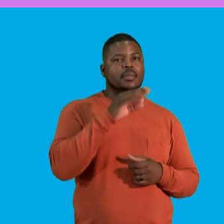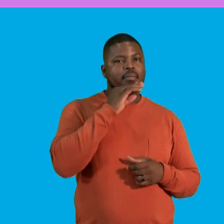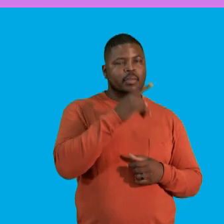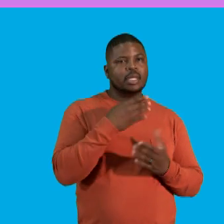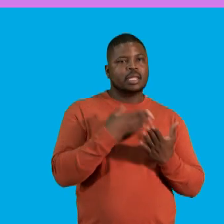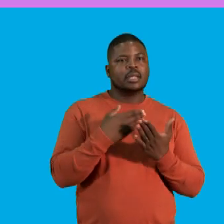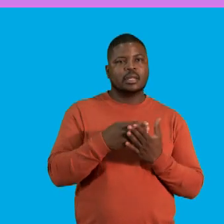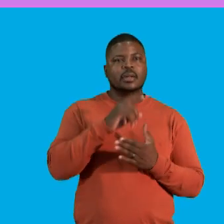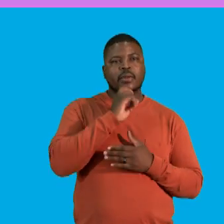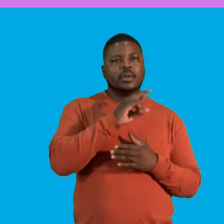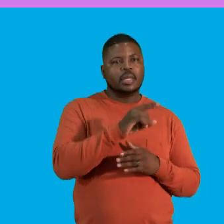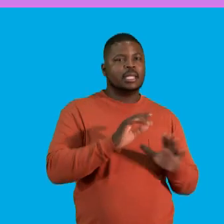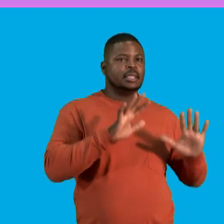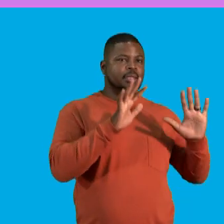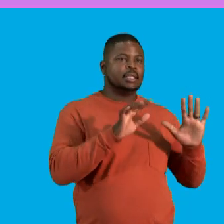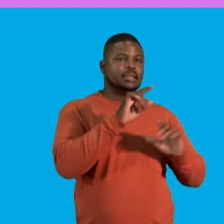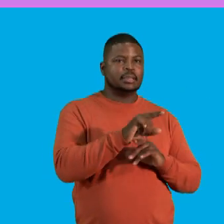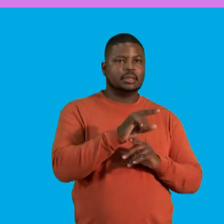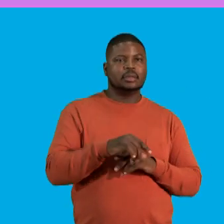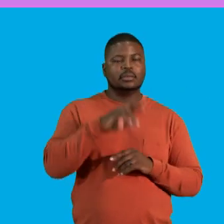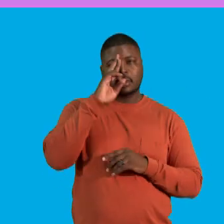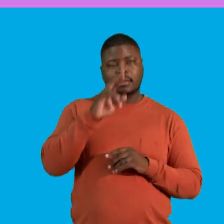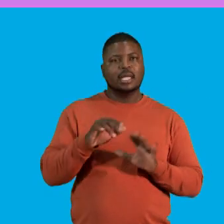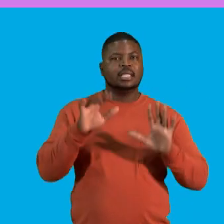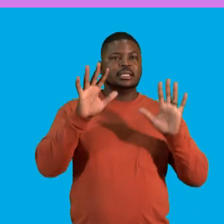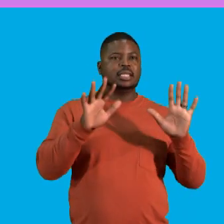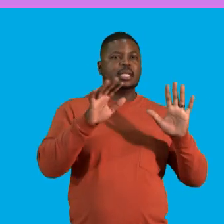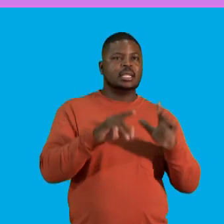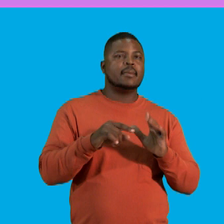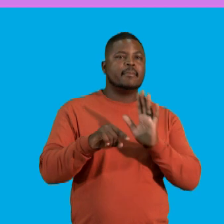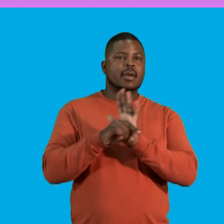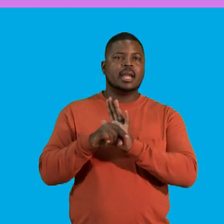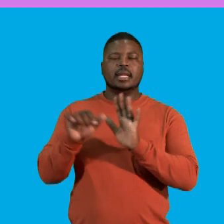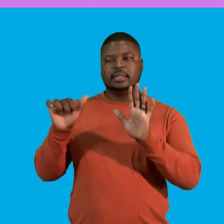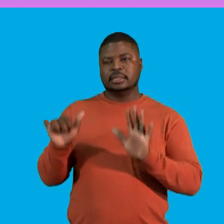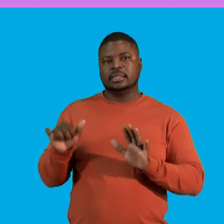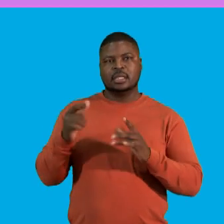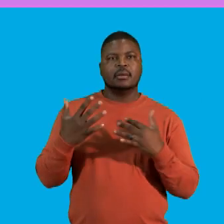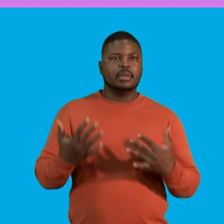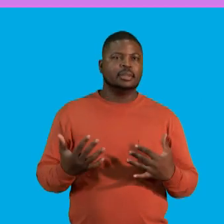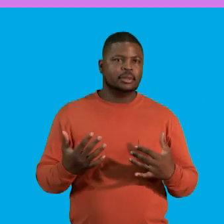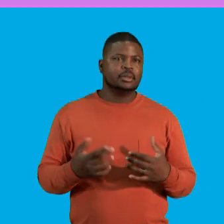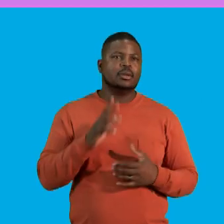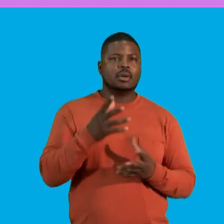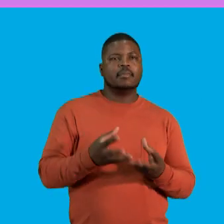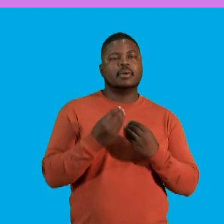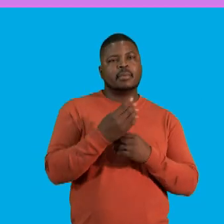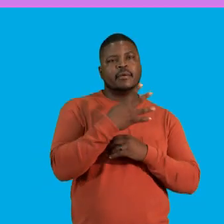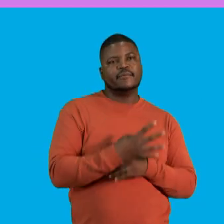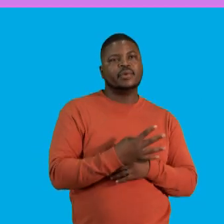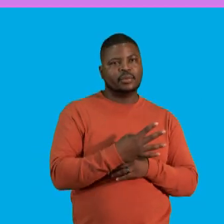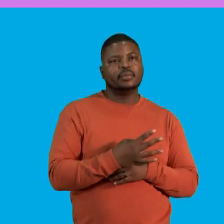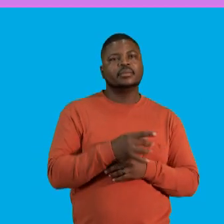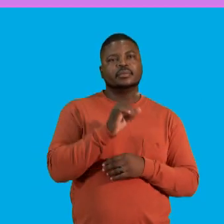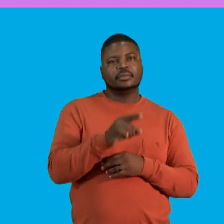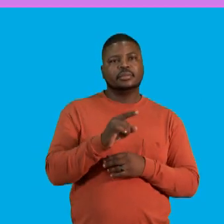it means we can take the 10 and subtract the 6. So what is 10 minus 6? We get 4. So for that 4 units, you multiply